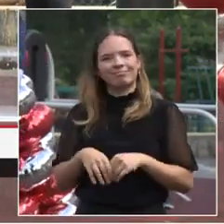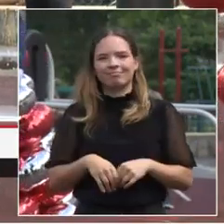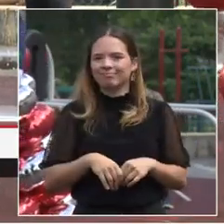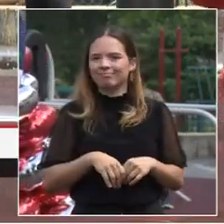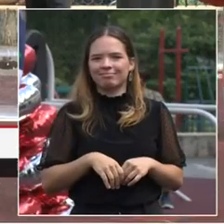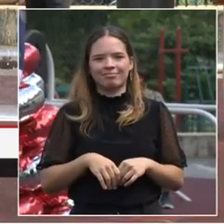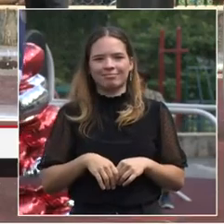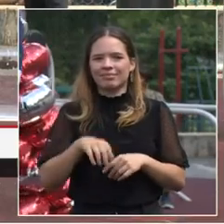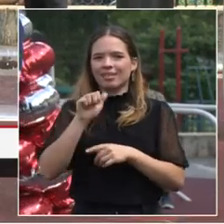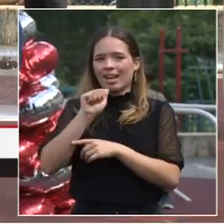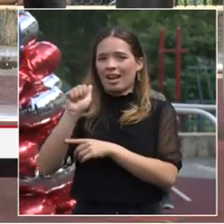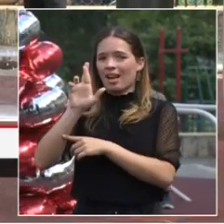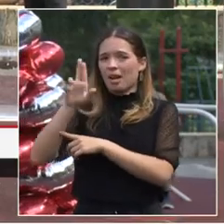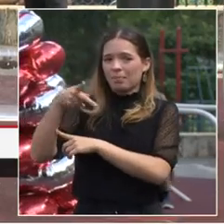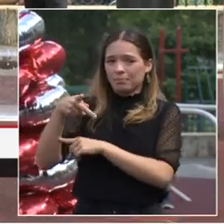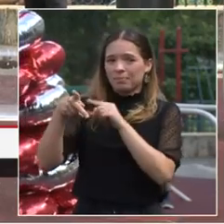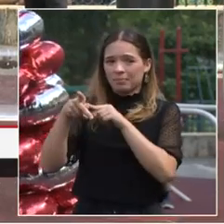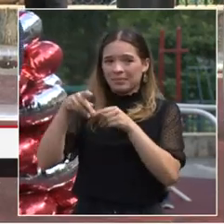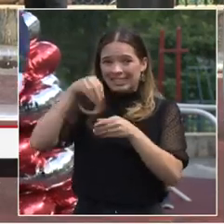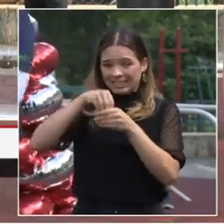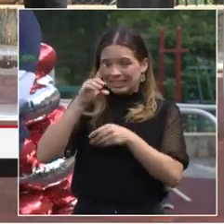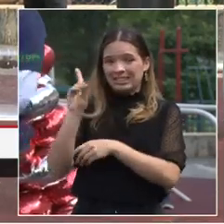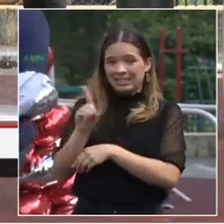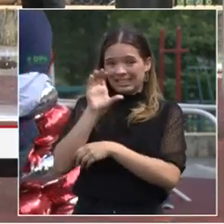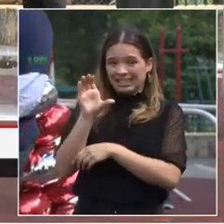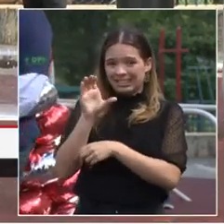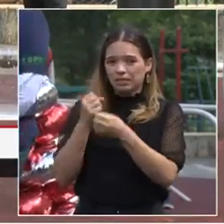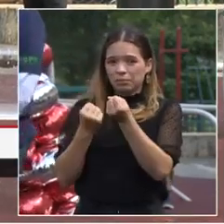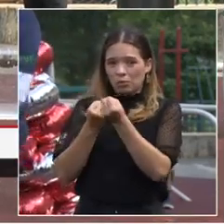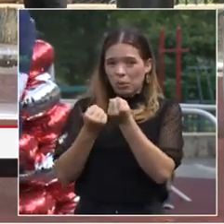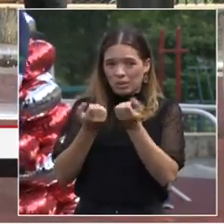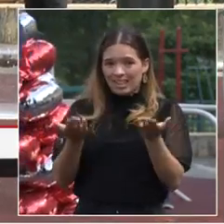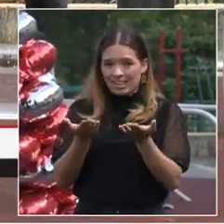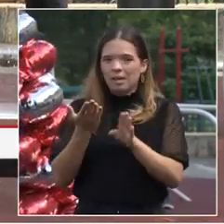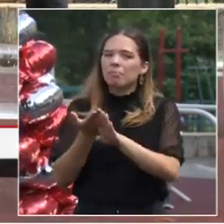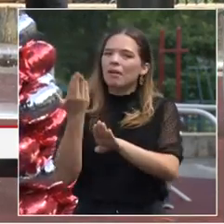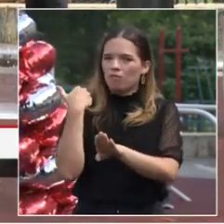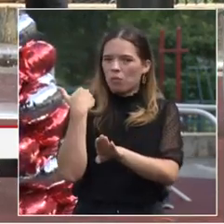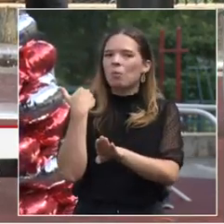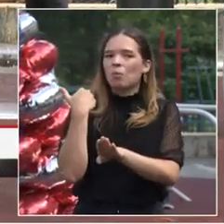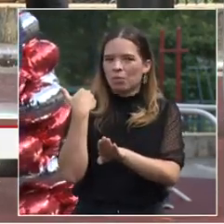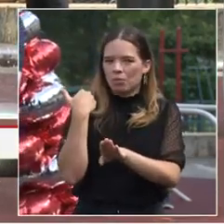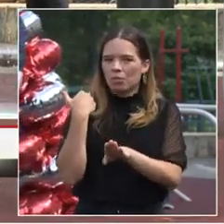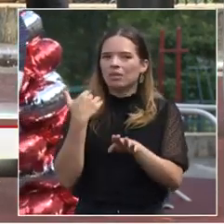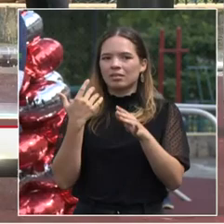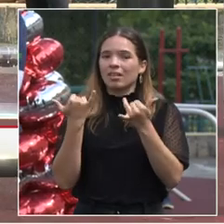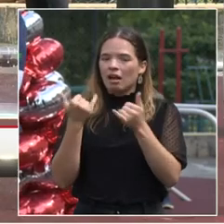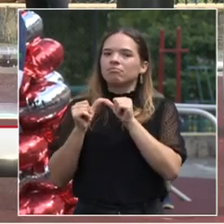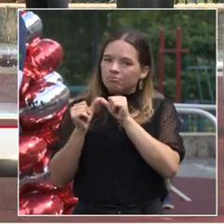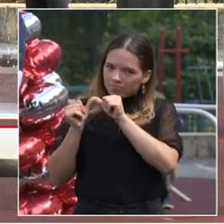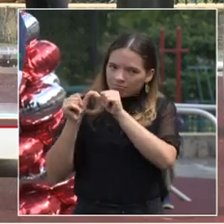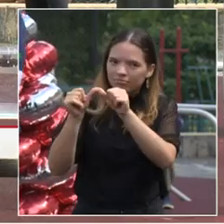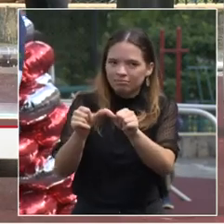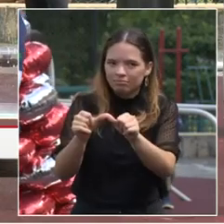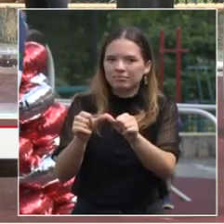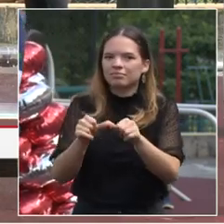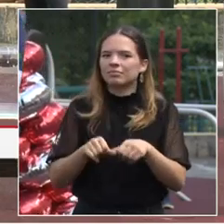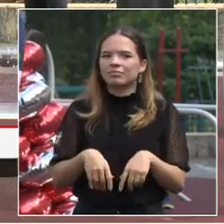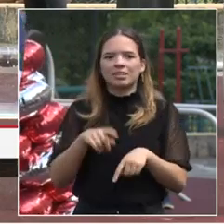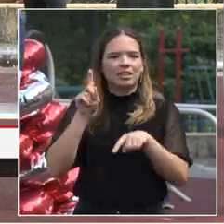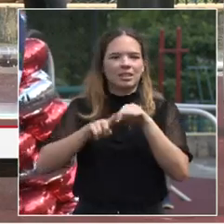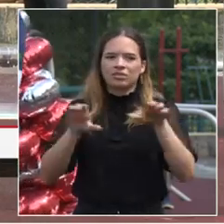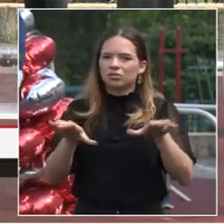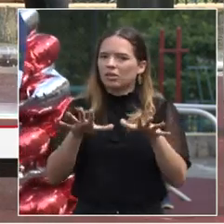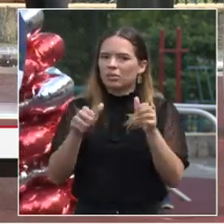chapter has supported our community long before I was here, long before after I will be here. And we could not do this without you. You all have